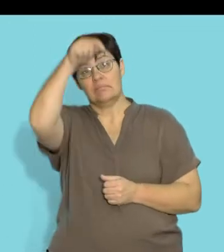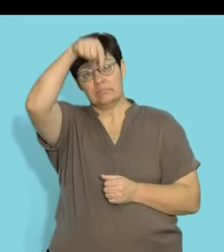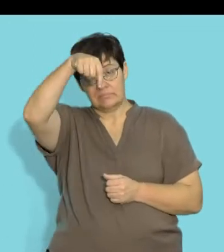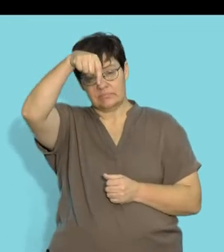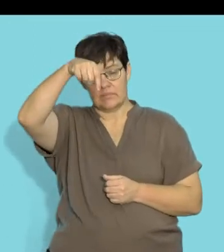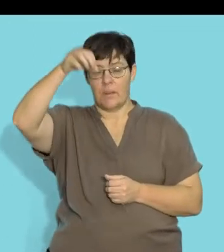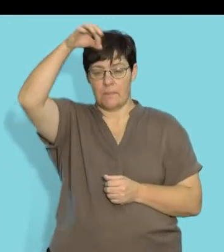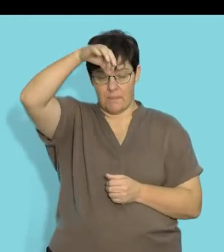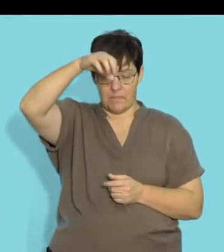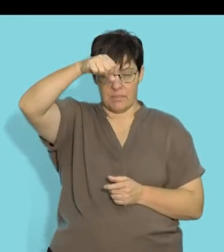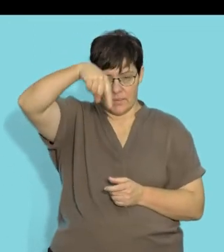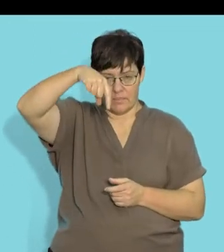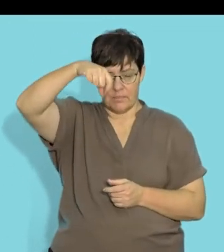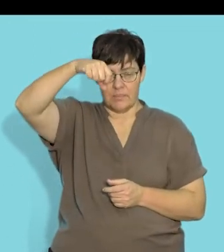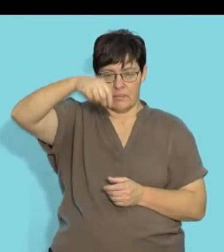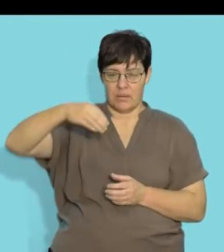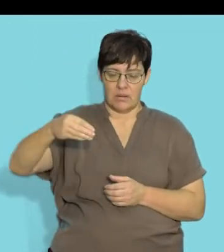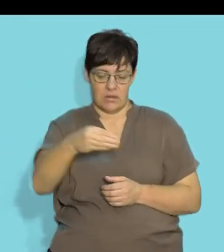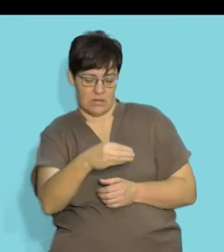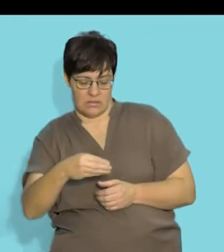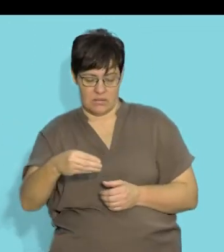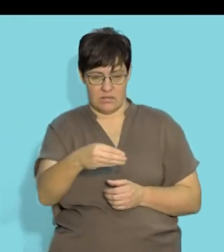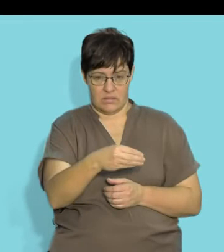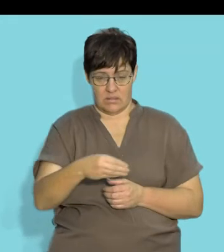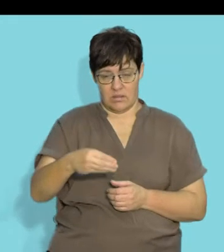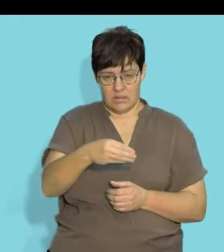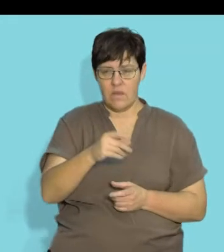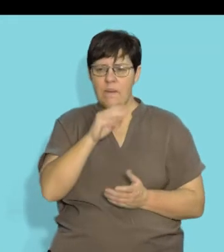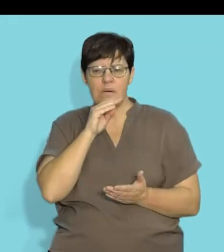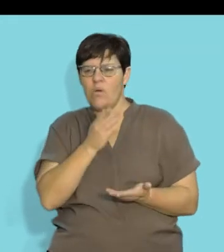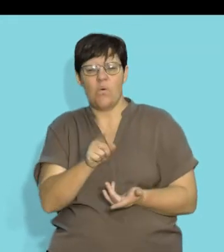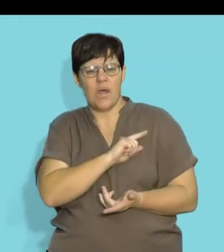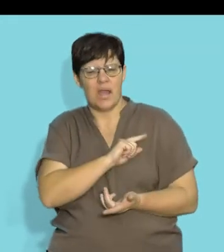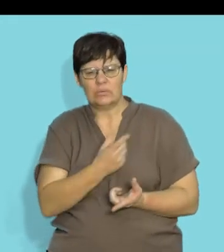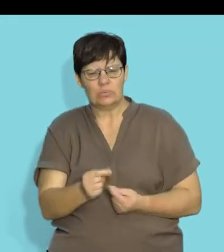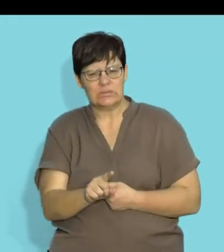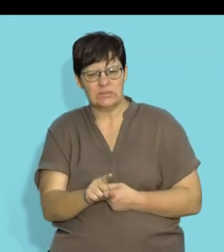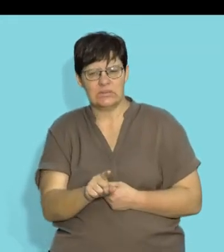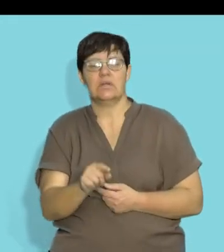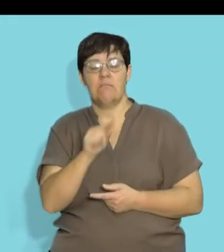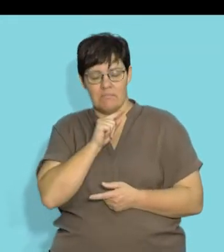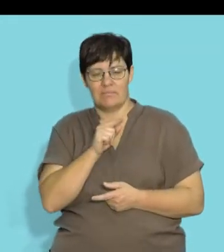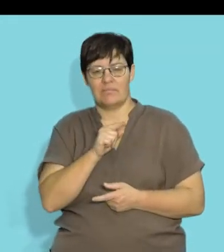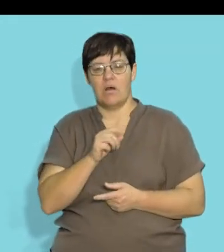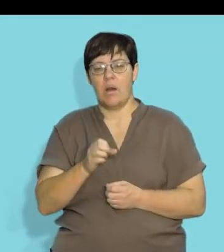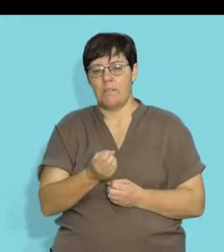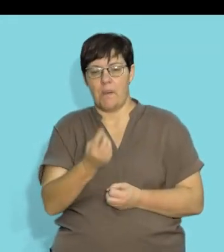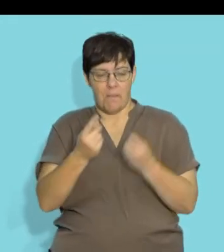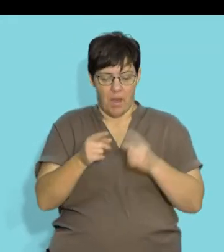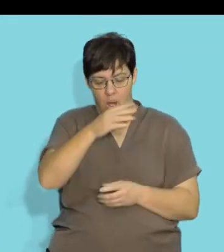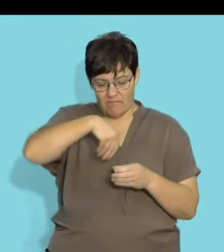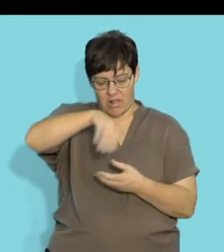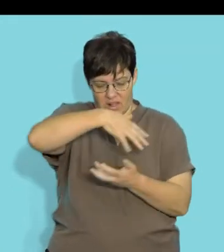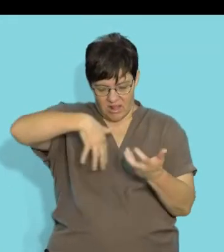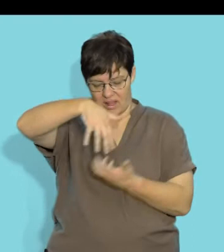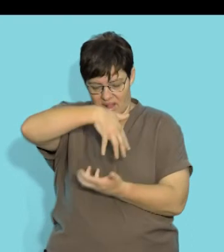the solution in the burette and swirl gently. The swirling will actually ensure that at the end of the reaction,